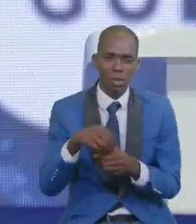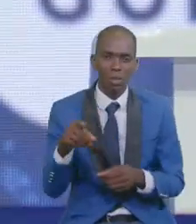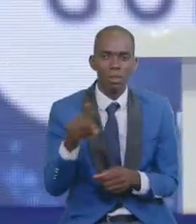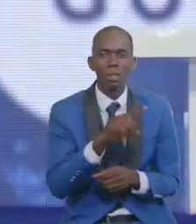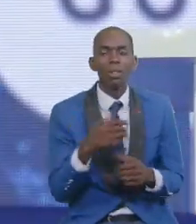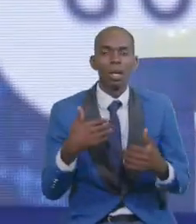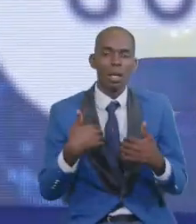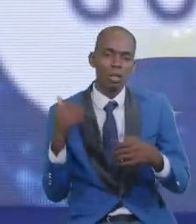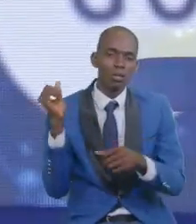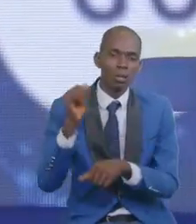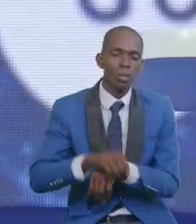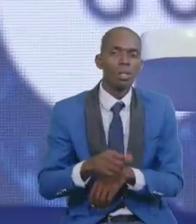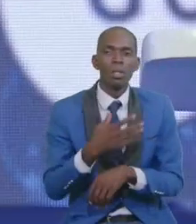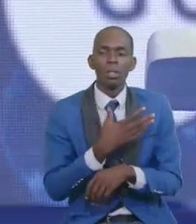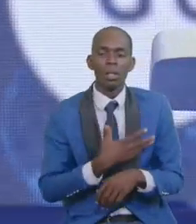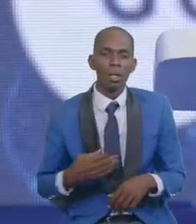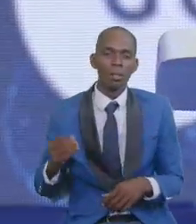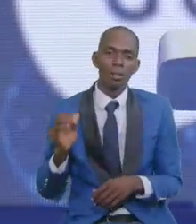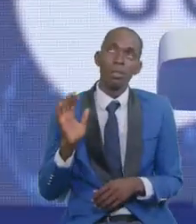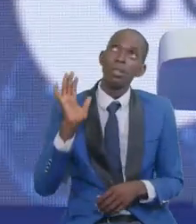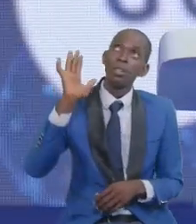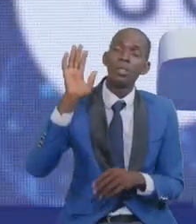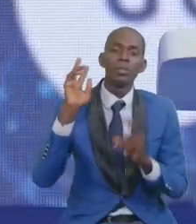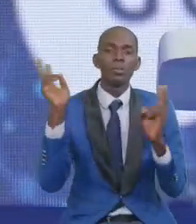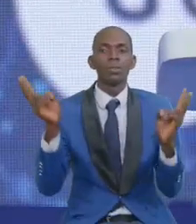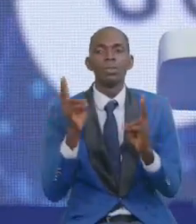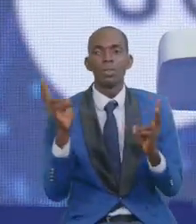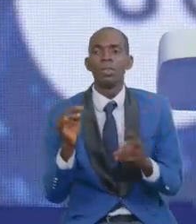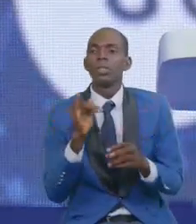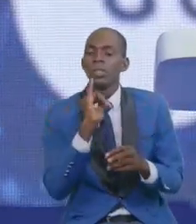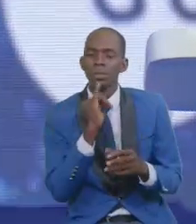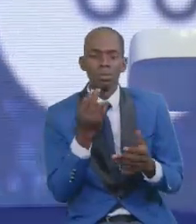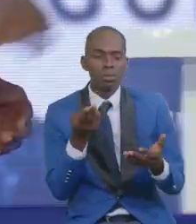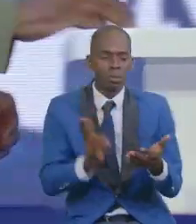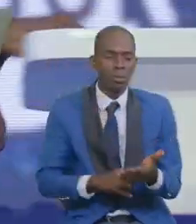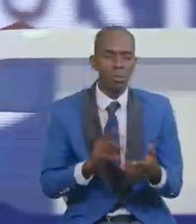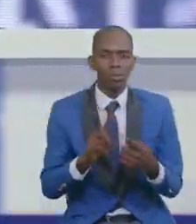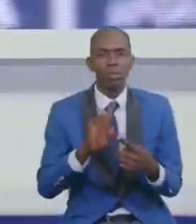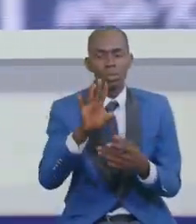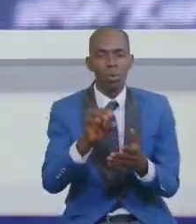conquered, and his victory is reckoned to your account.